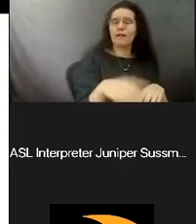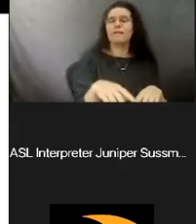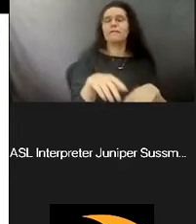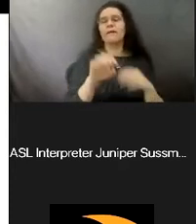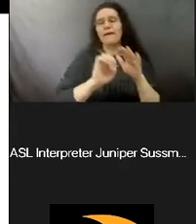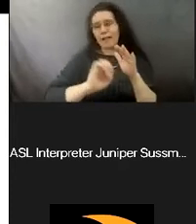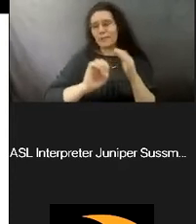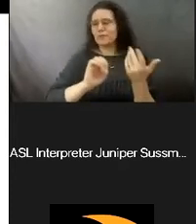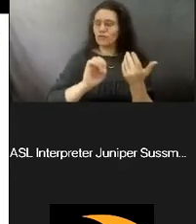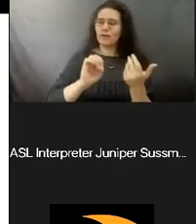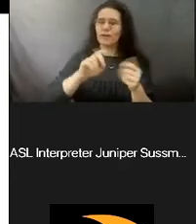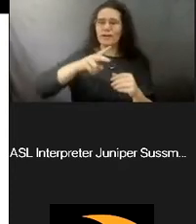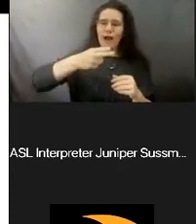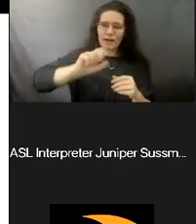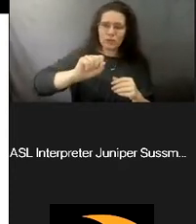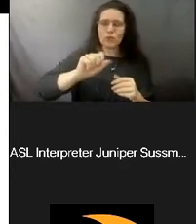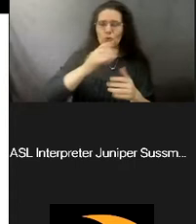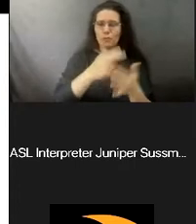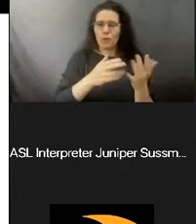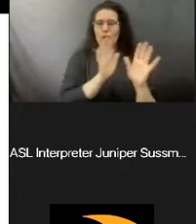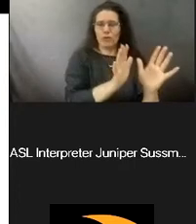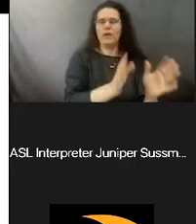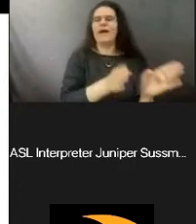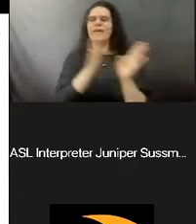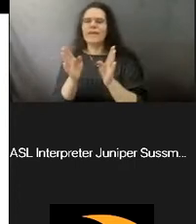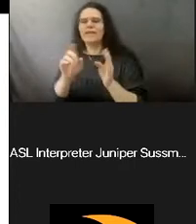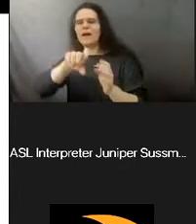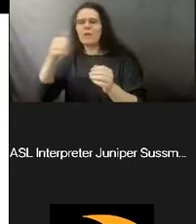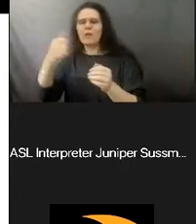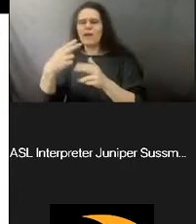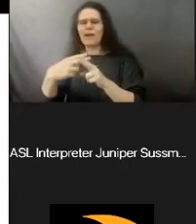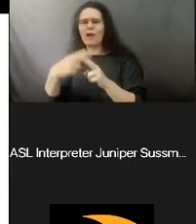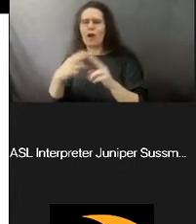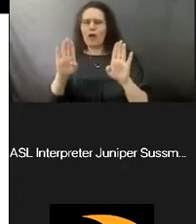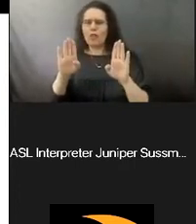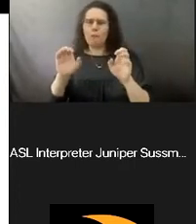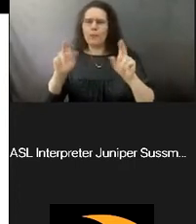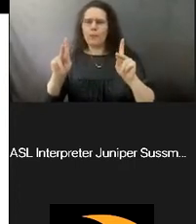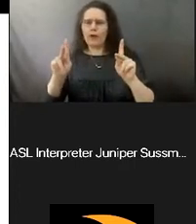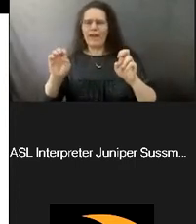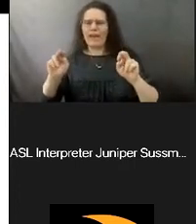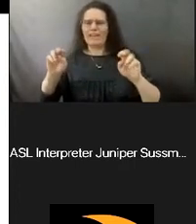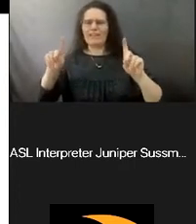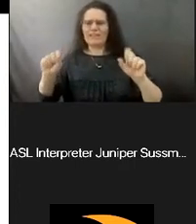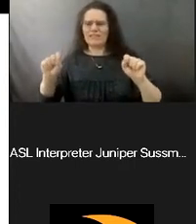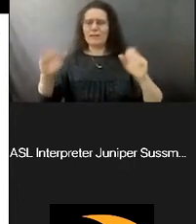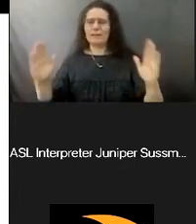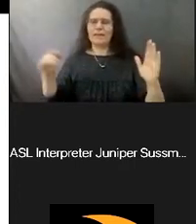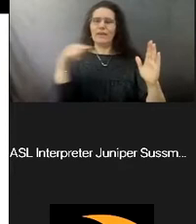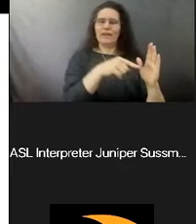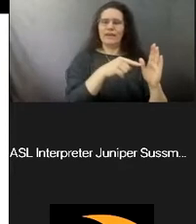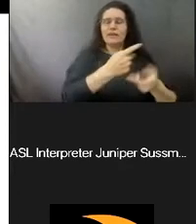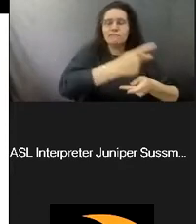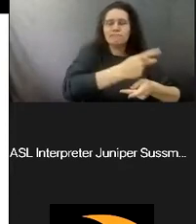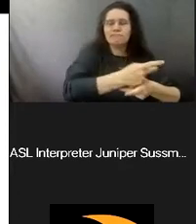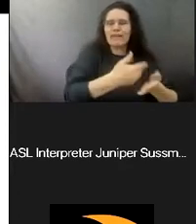depending on which laws apply, and then what I call the bookends, which are really the daycare or childcare, and the college and university.